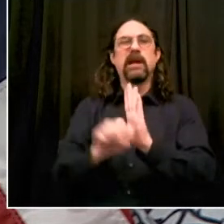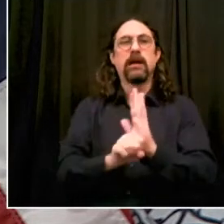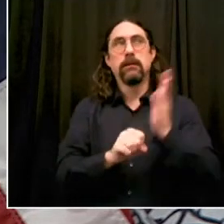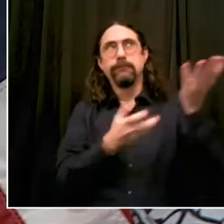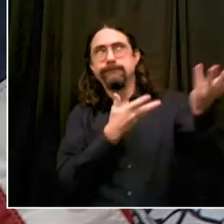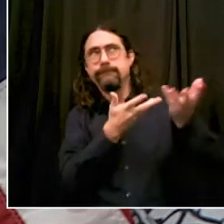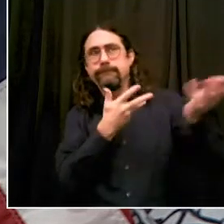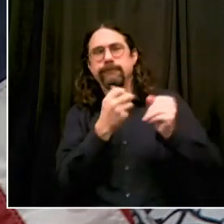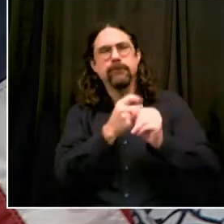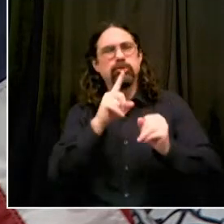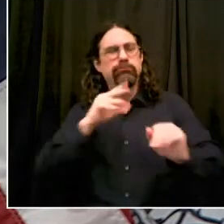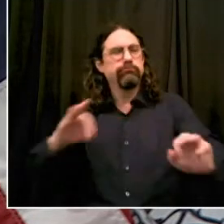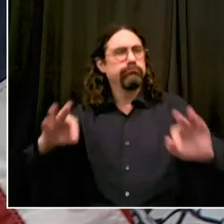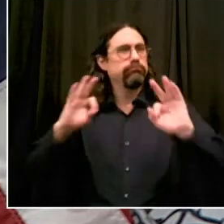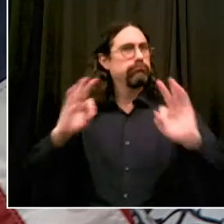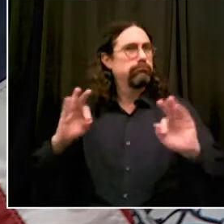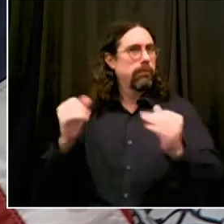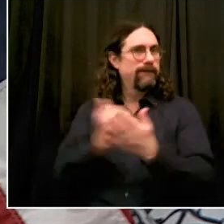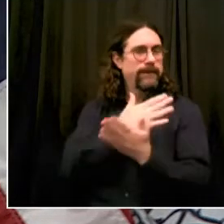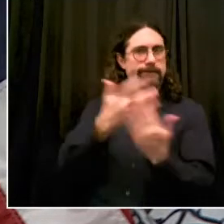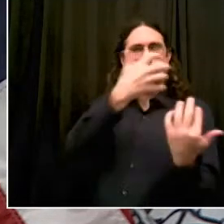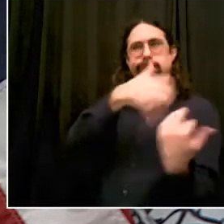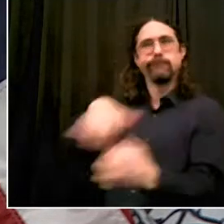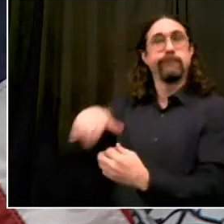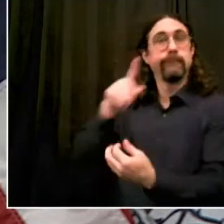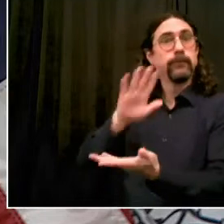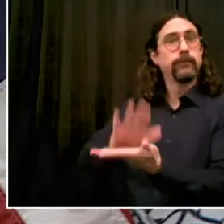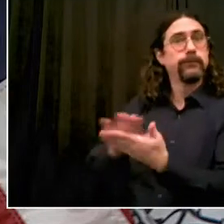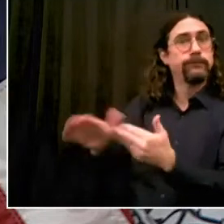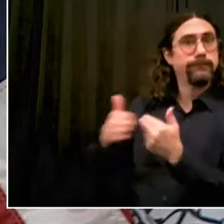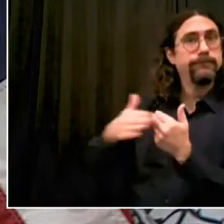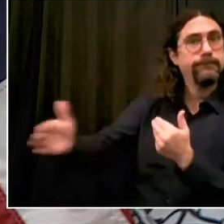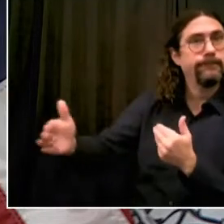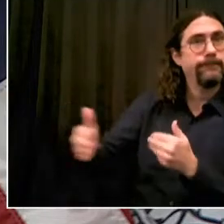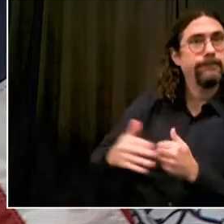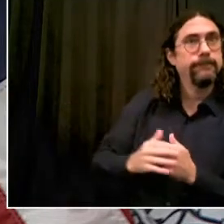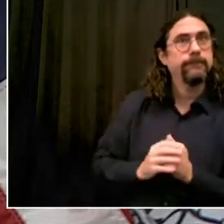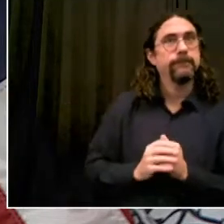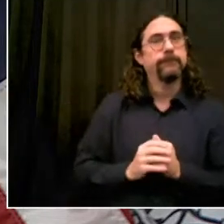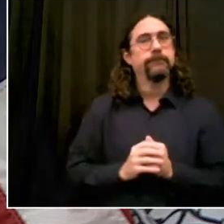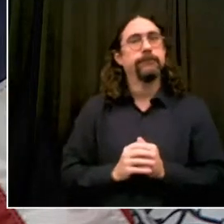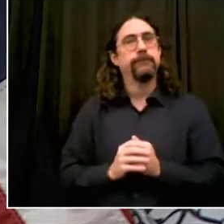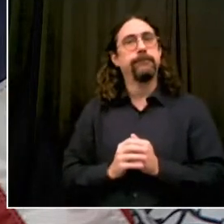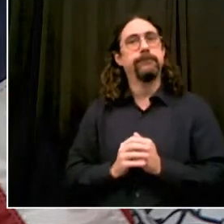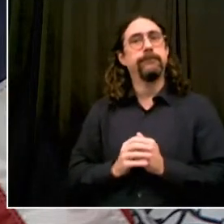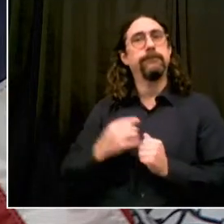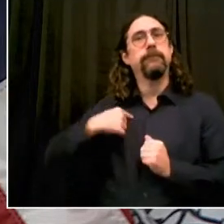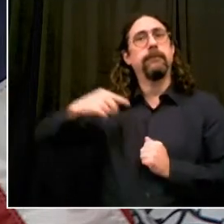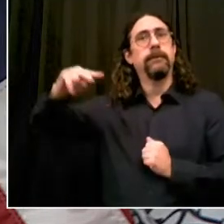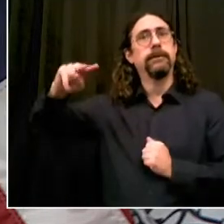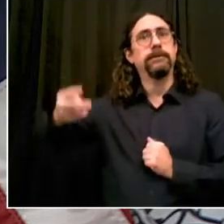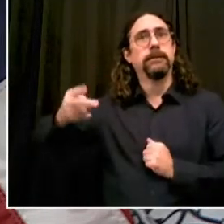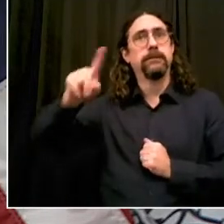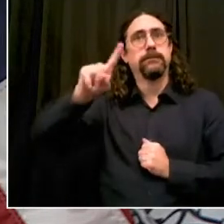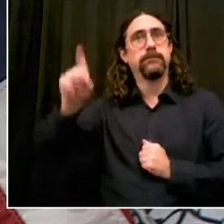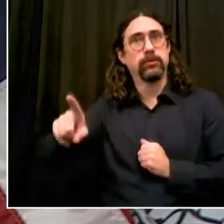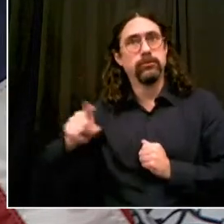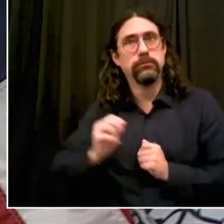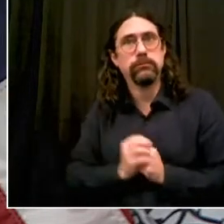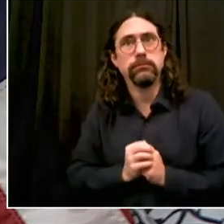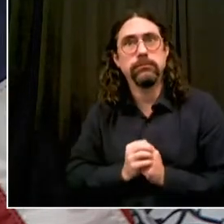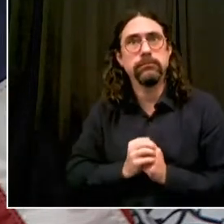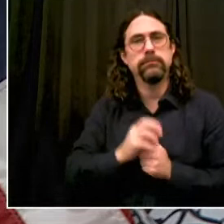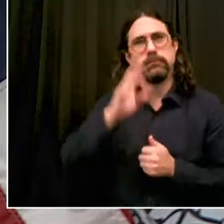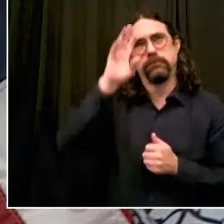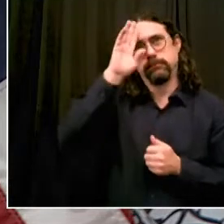As far as middle and high school goes, I know you're saying that there's no timeline for that. What's the reason for that delay? Is it to scale